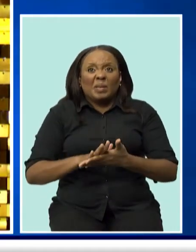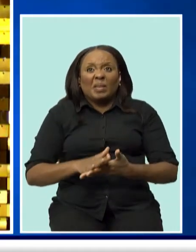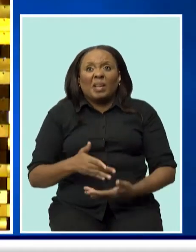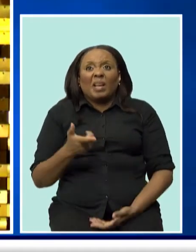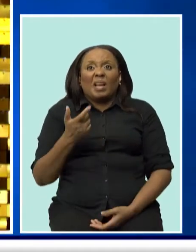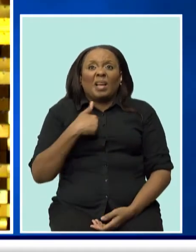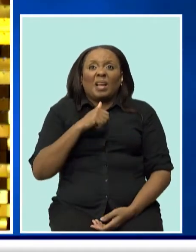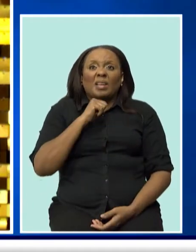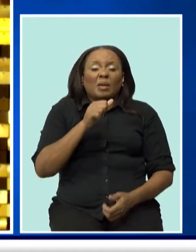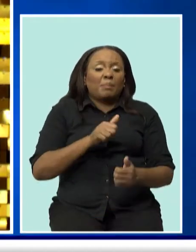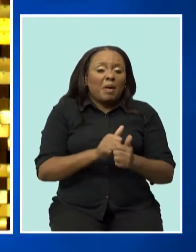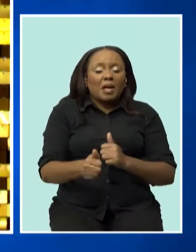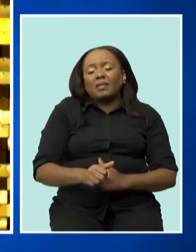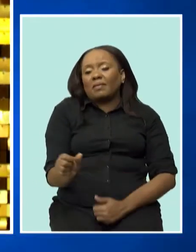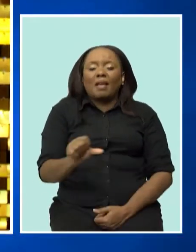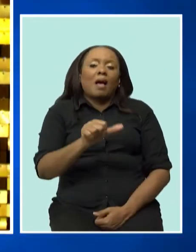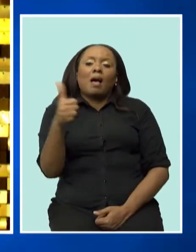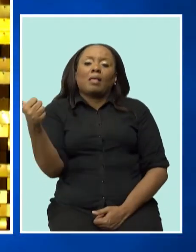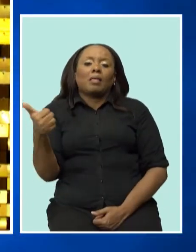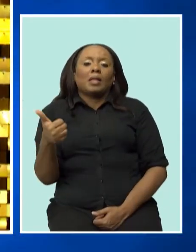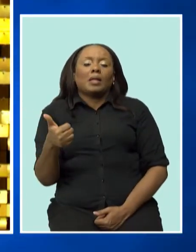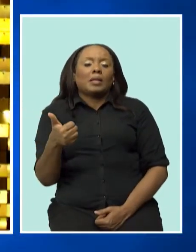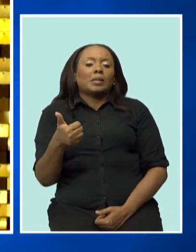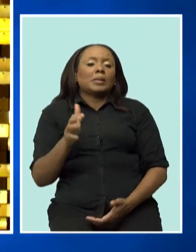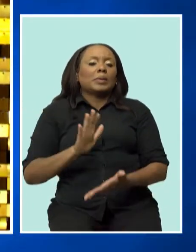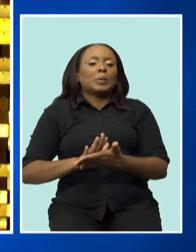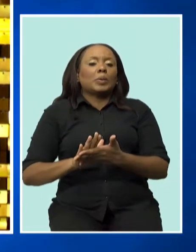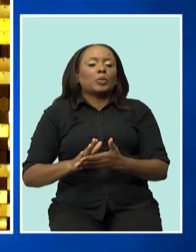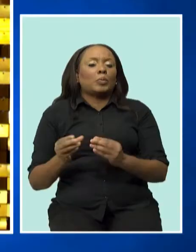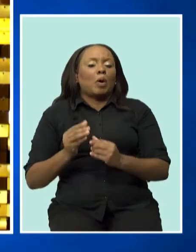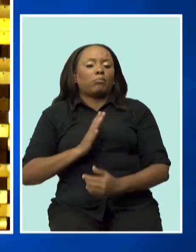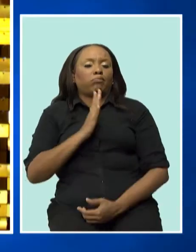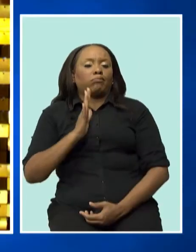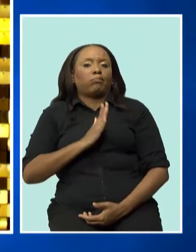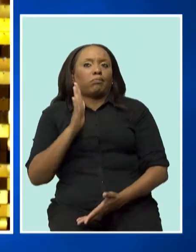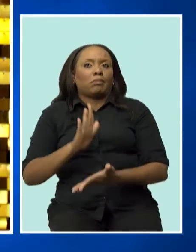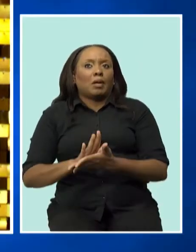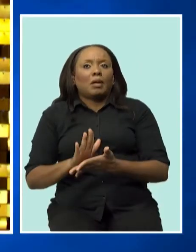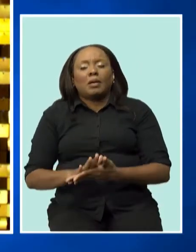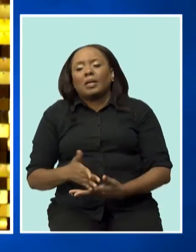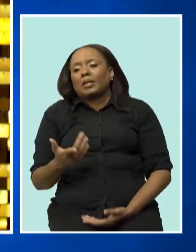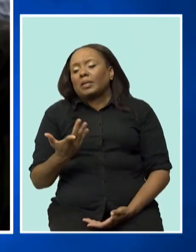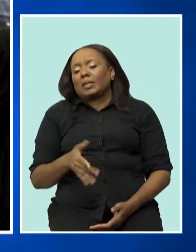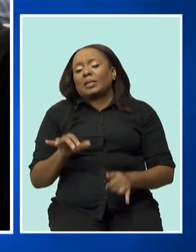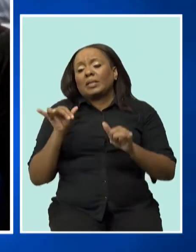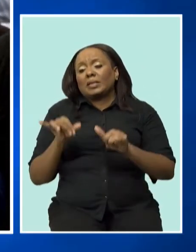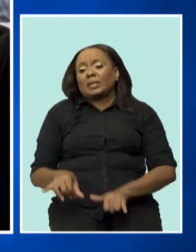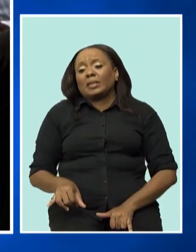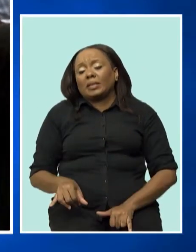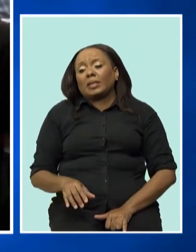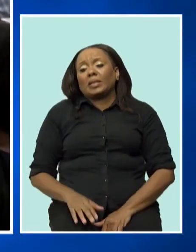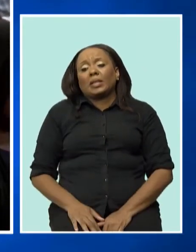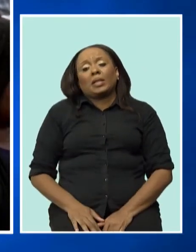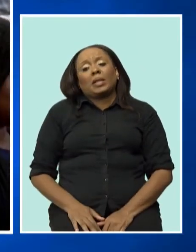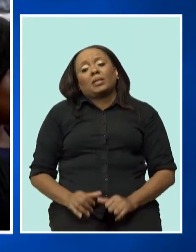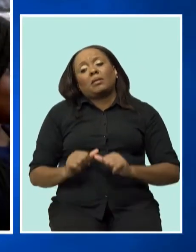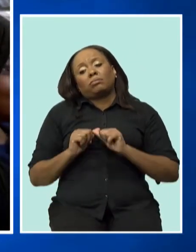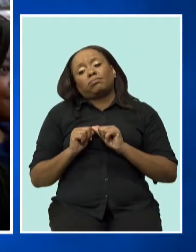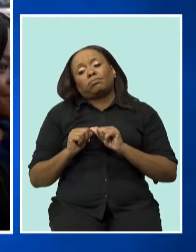other schools with your friends. Just drift along until your years at this school comes to an